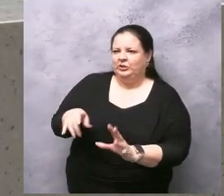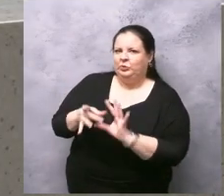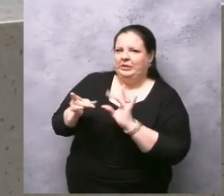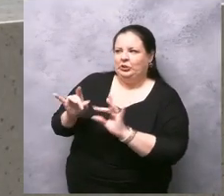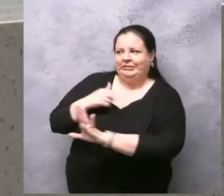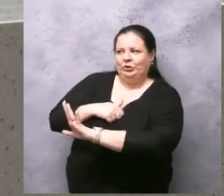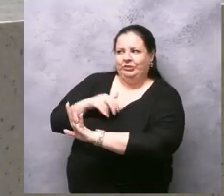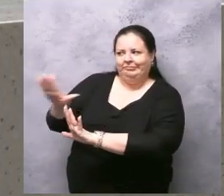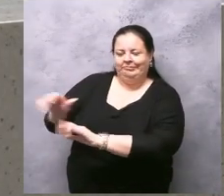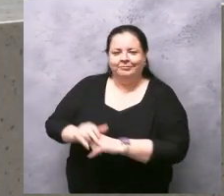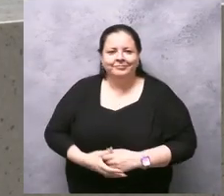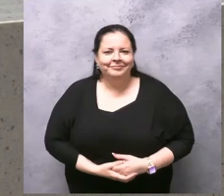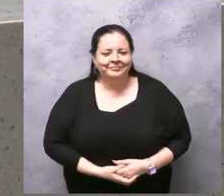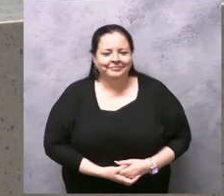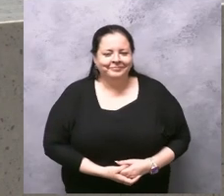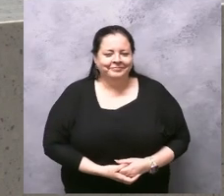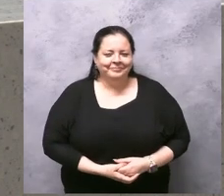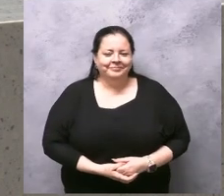well. Sorry.